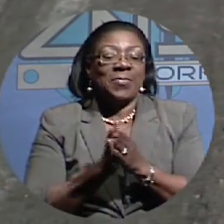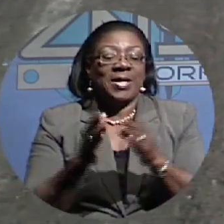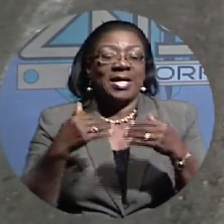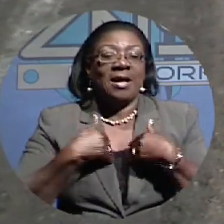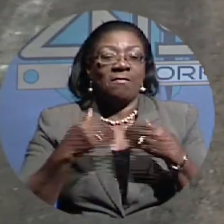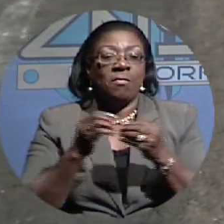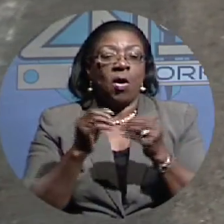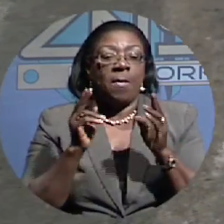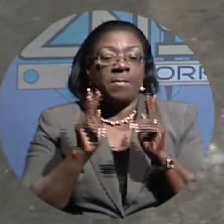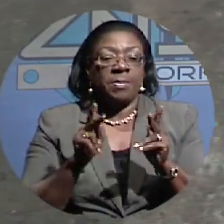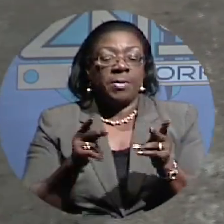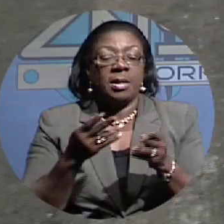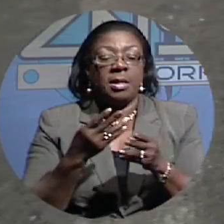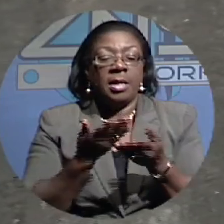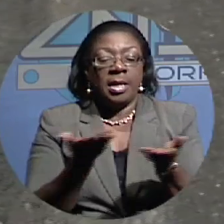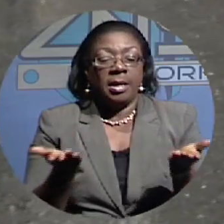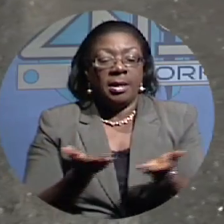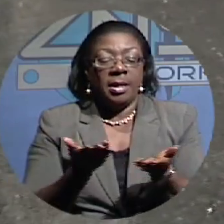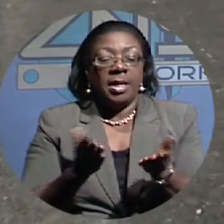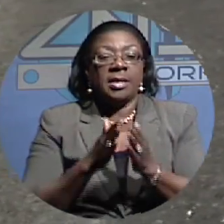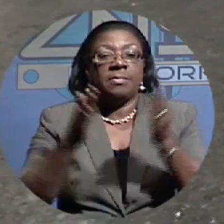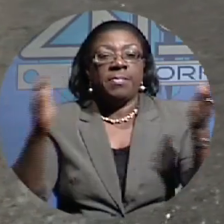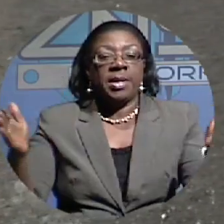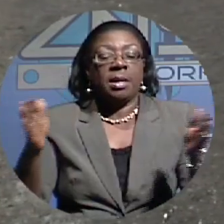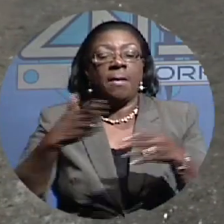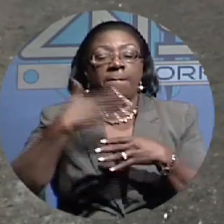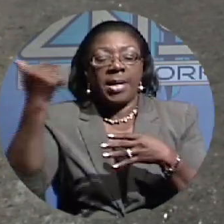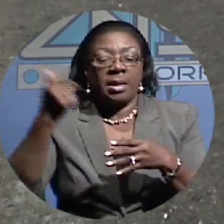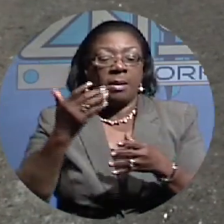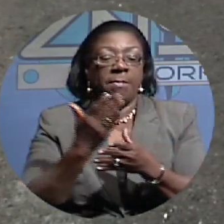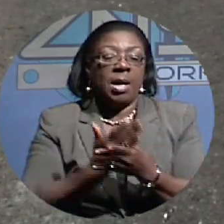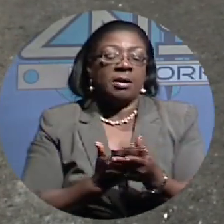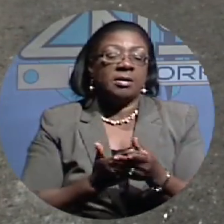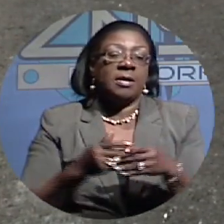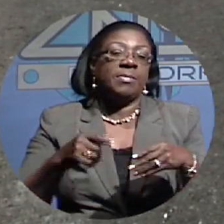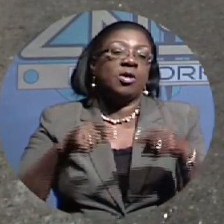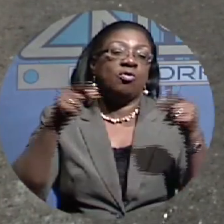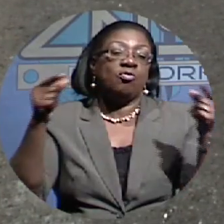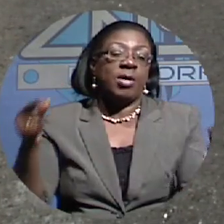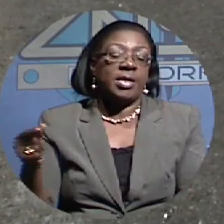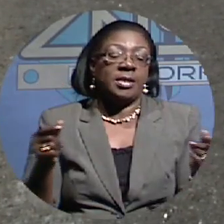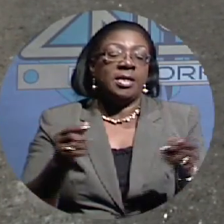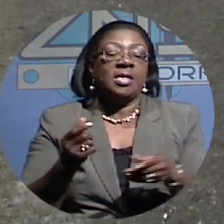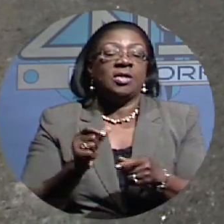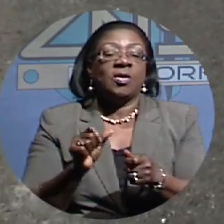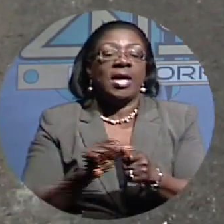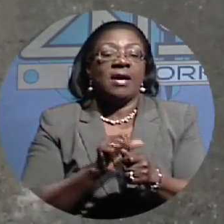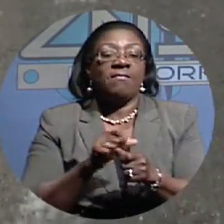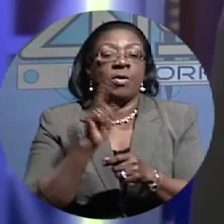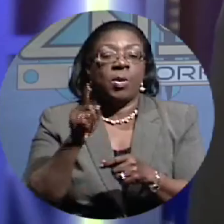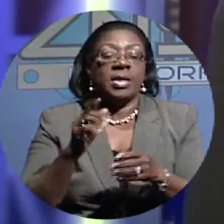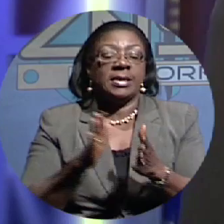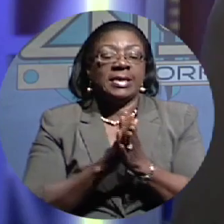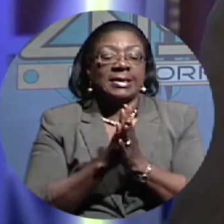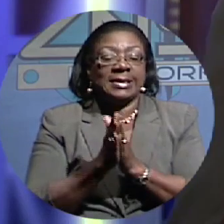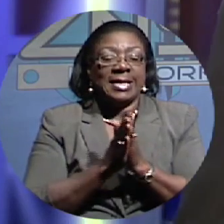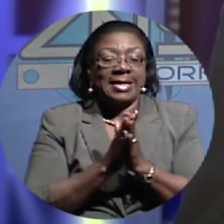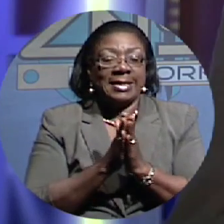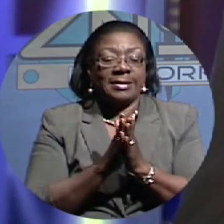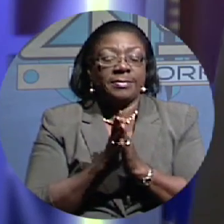people here. And you can see it's bigger, it's better, it's a part of something grand. So everyone's excited, expect big things.